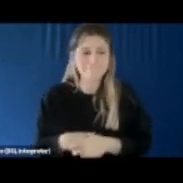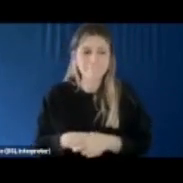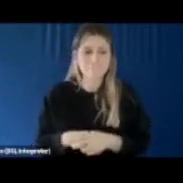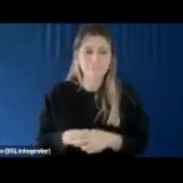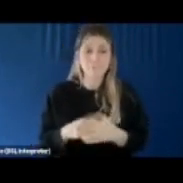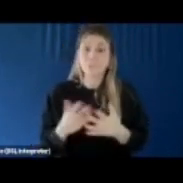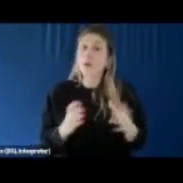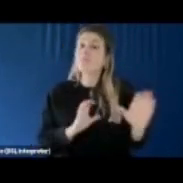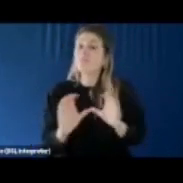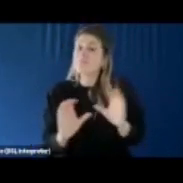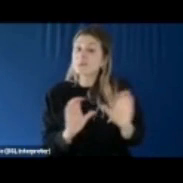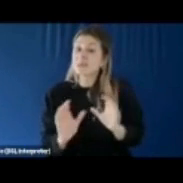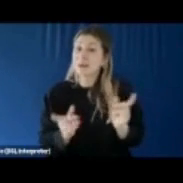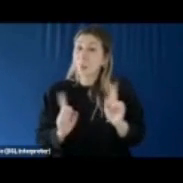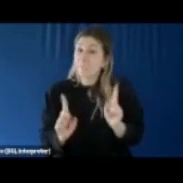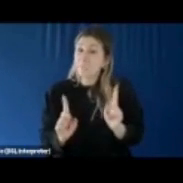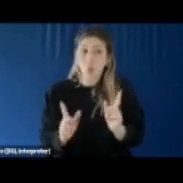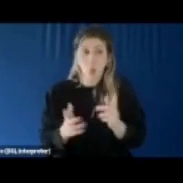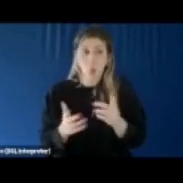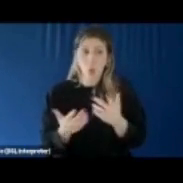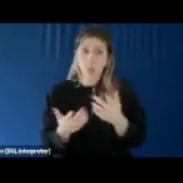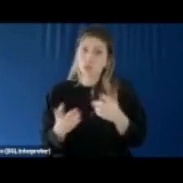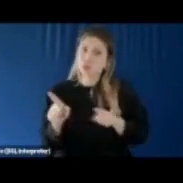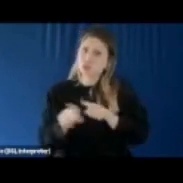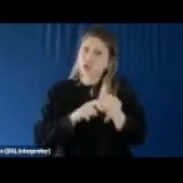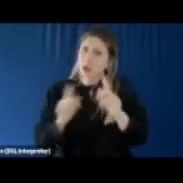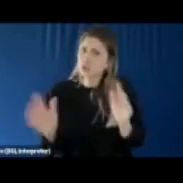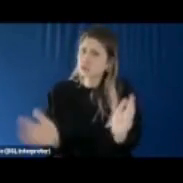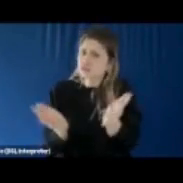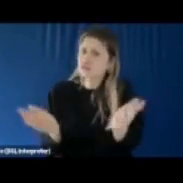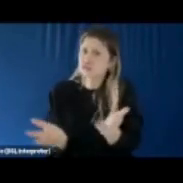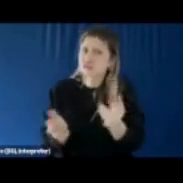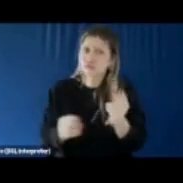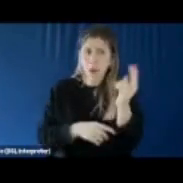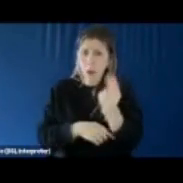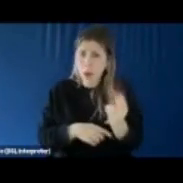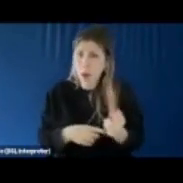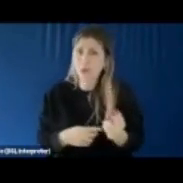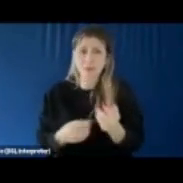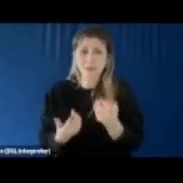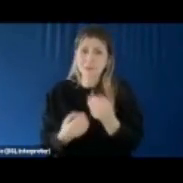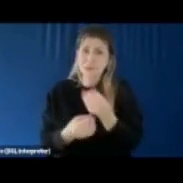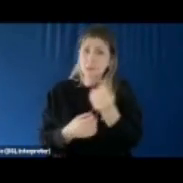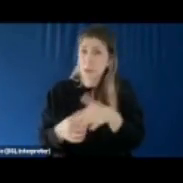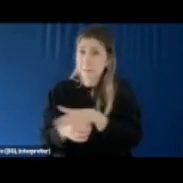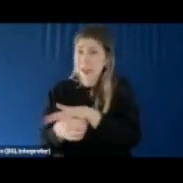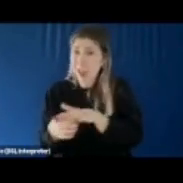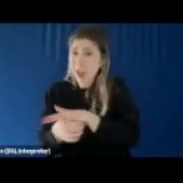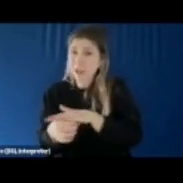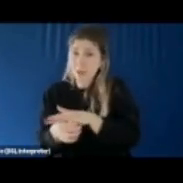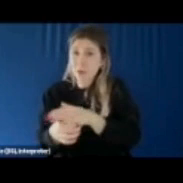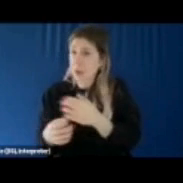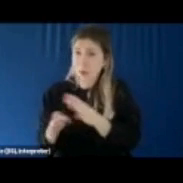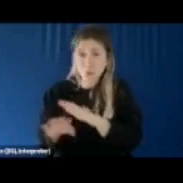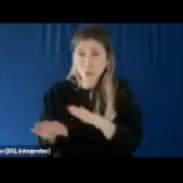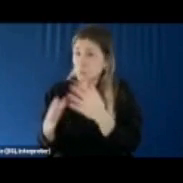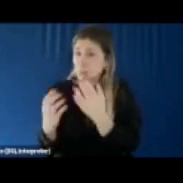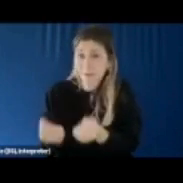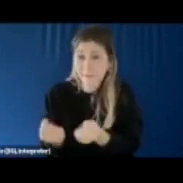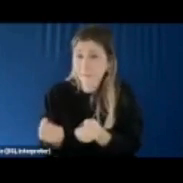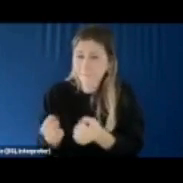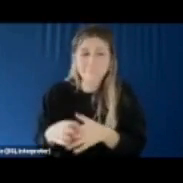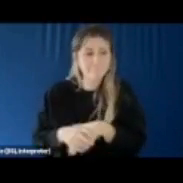places and into communities where people don't have as much access to it. And that's especially true here on the place-based